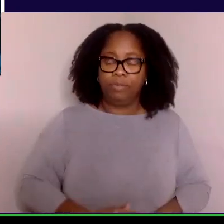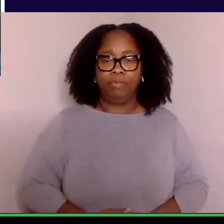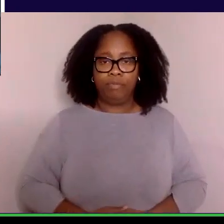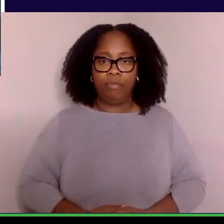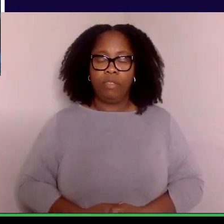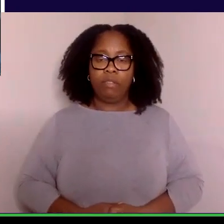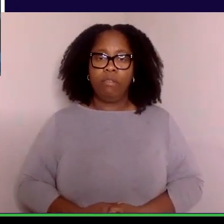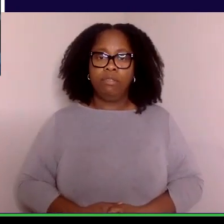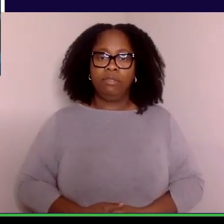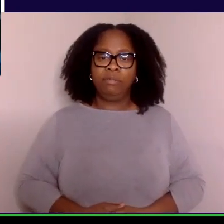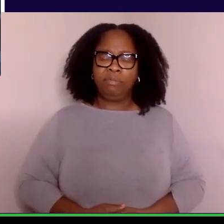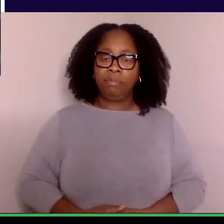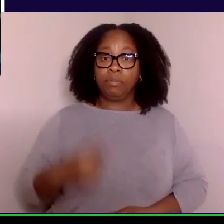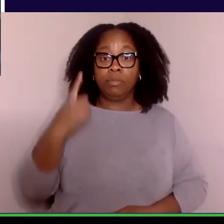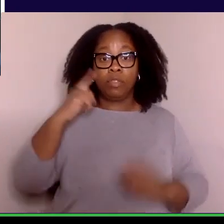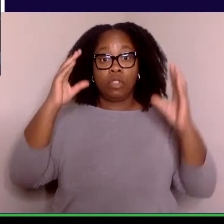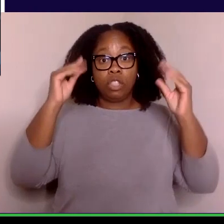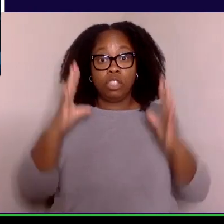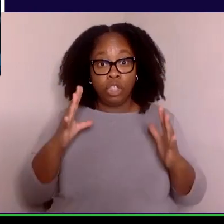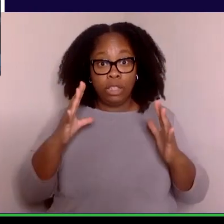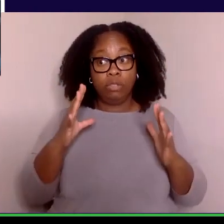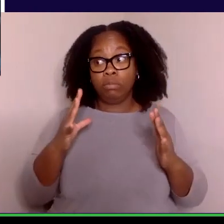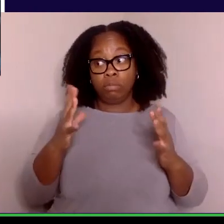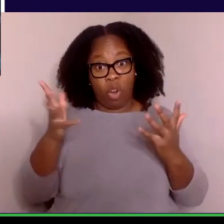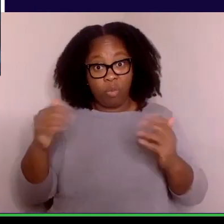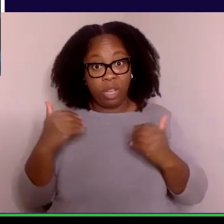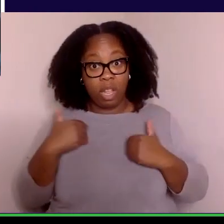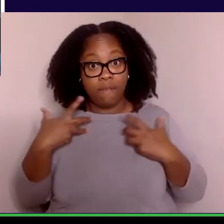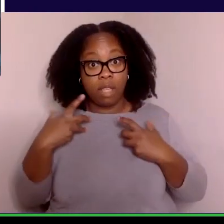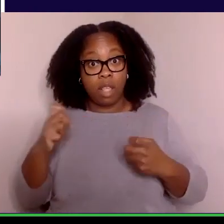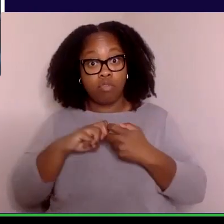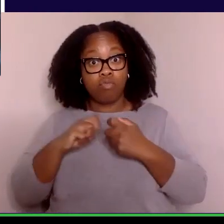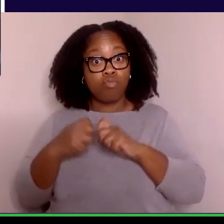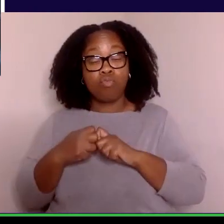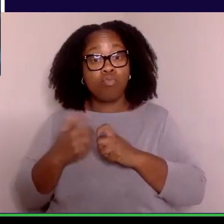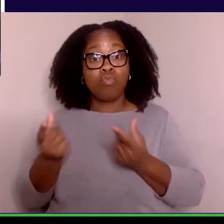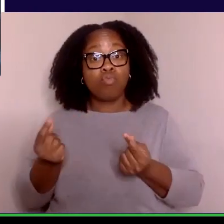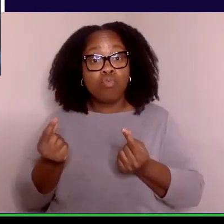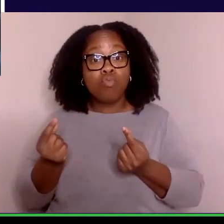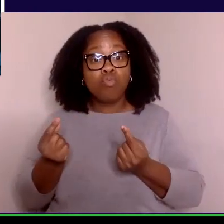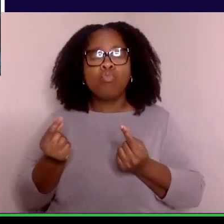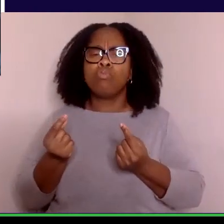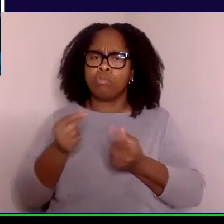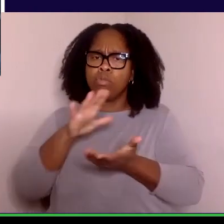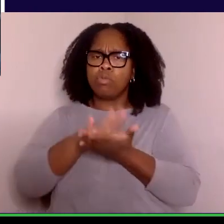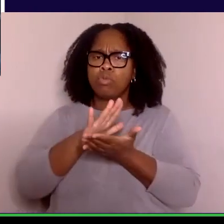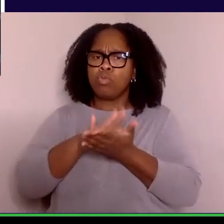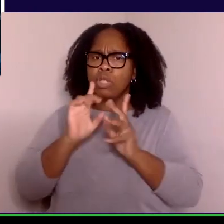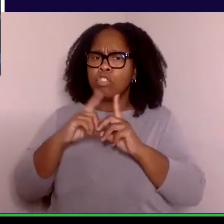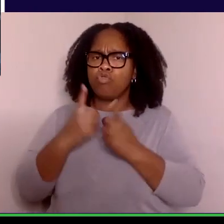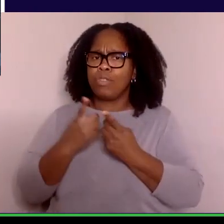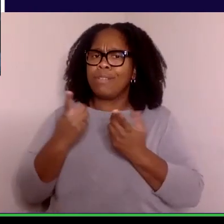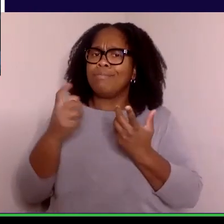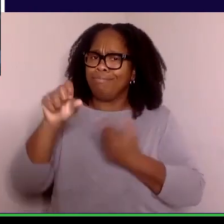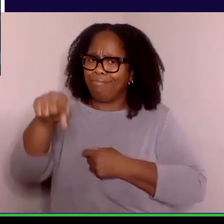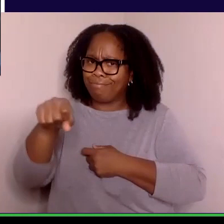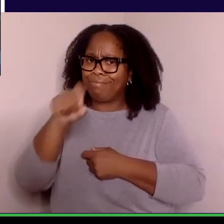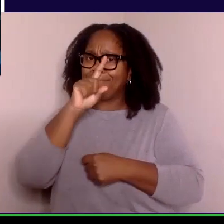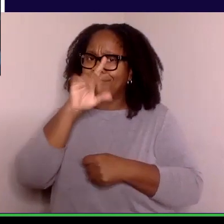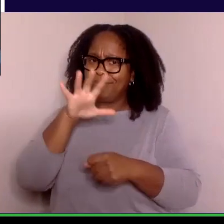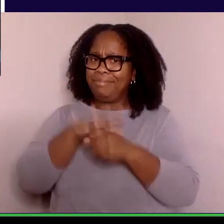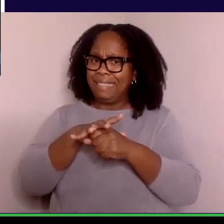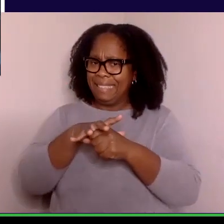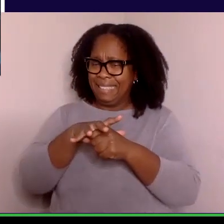for educators with underlying health conditions, the district has committed to